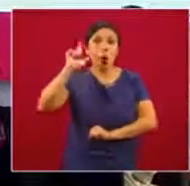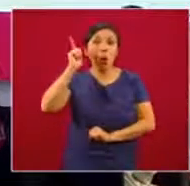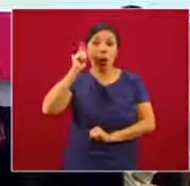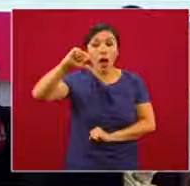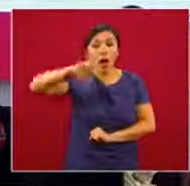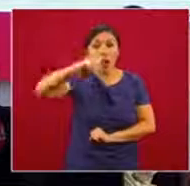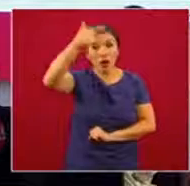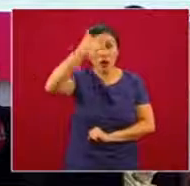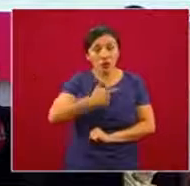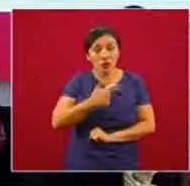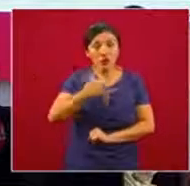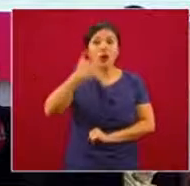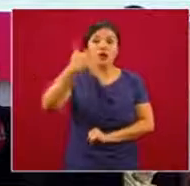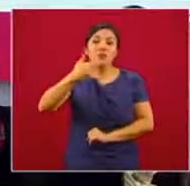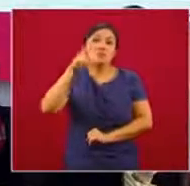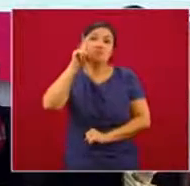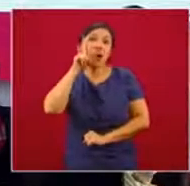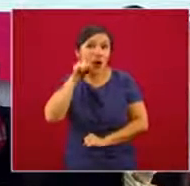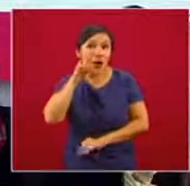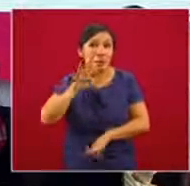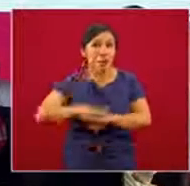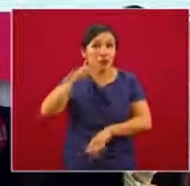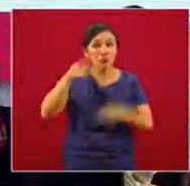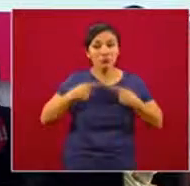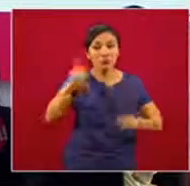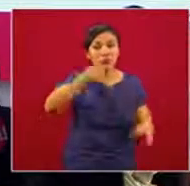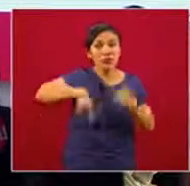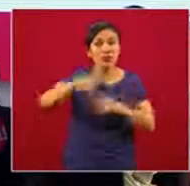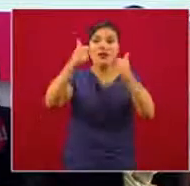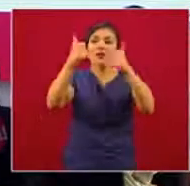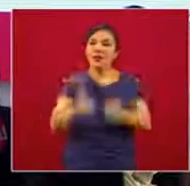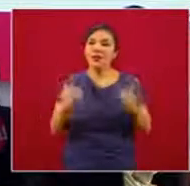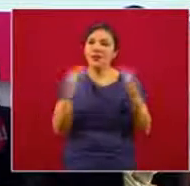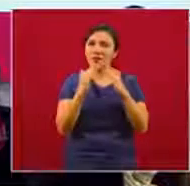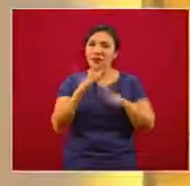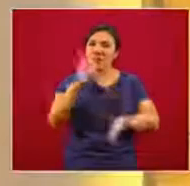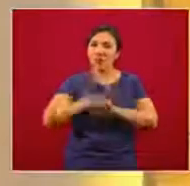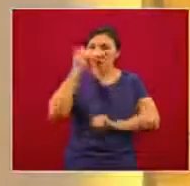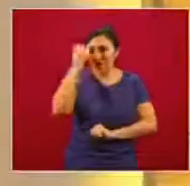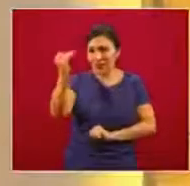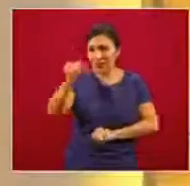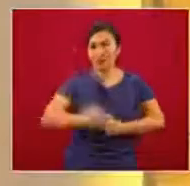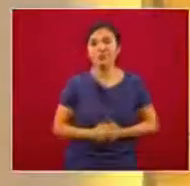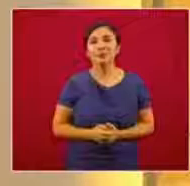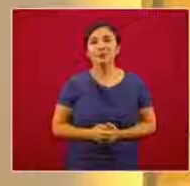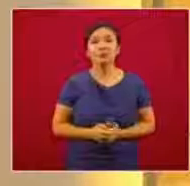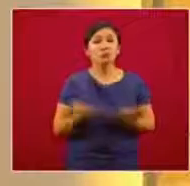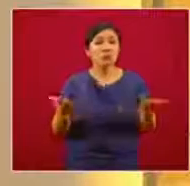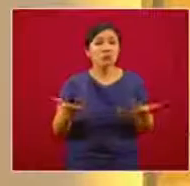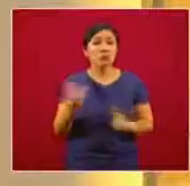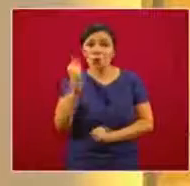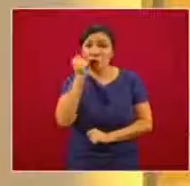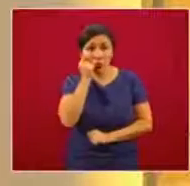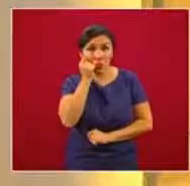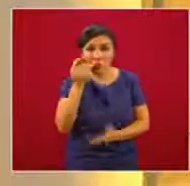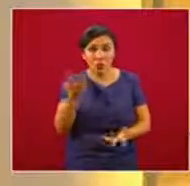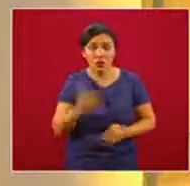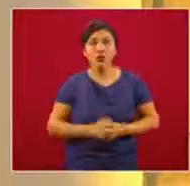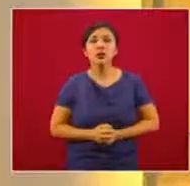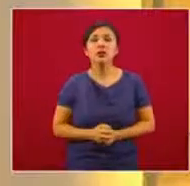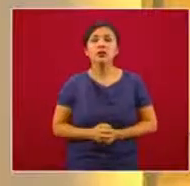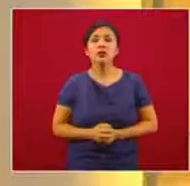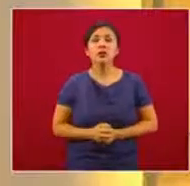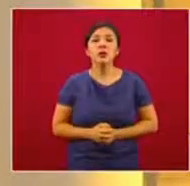31st, maybe tonight and tomorrow, the whole day, mainly everyone will be at home.